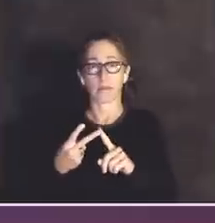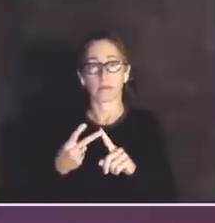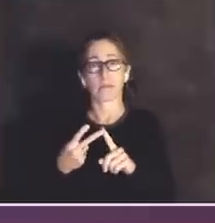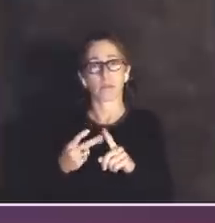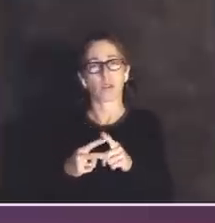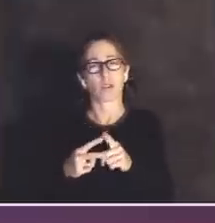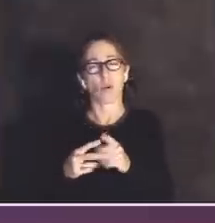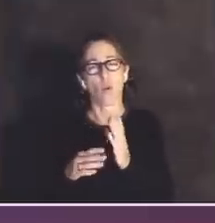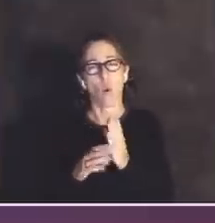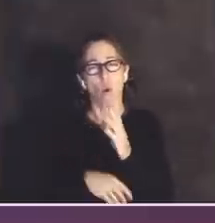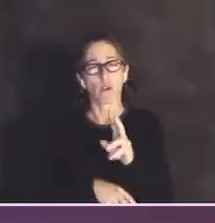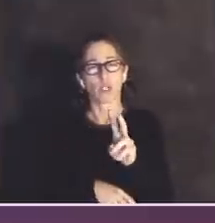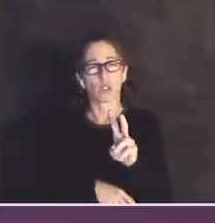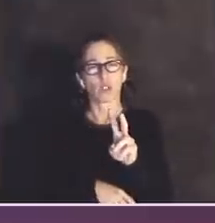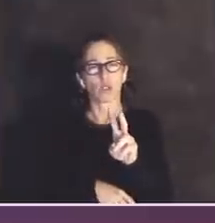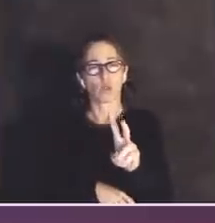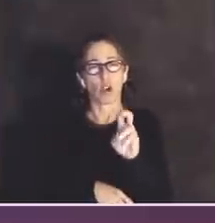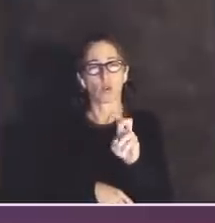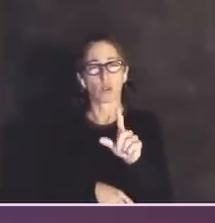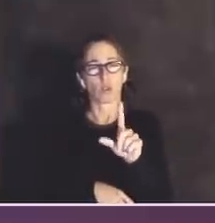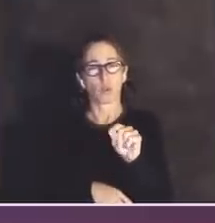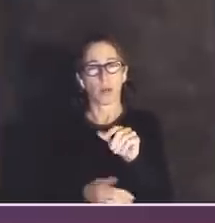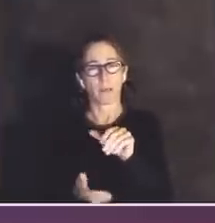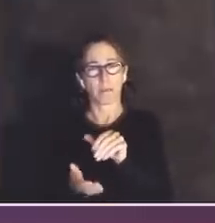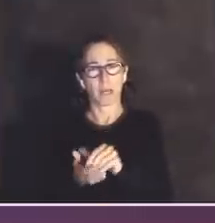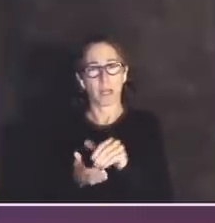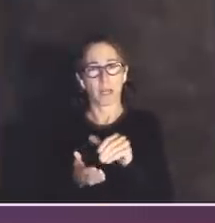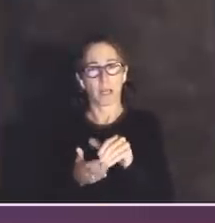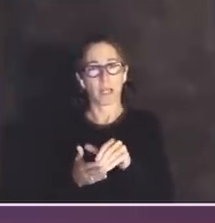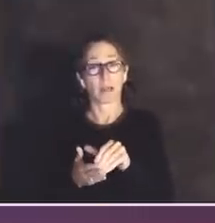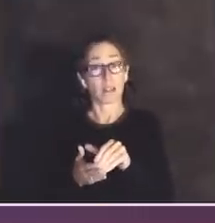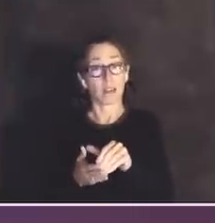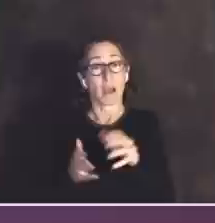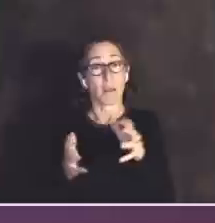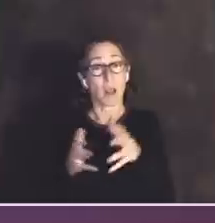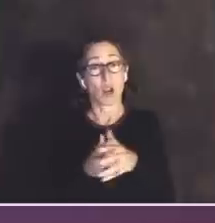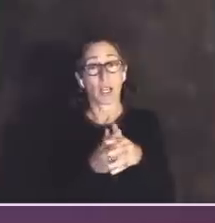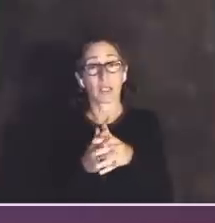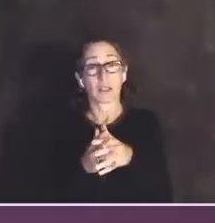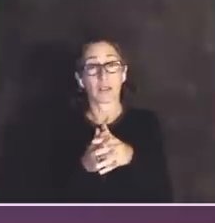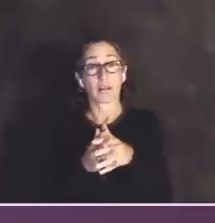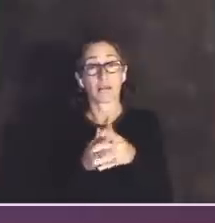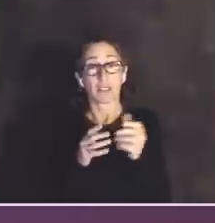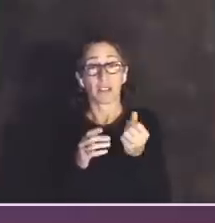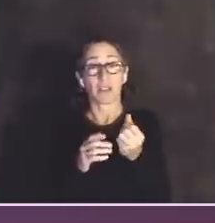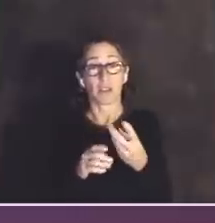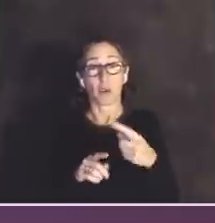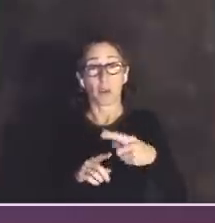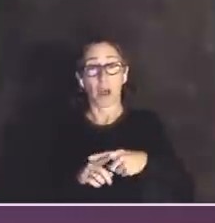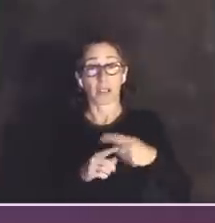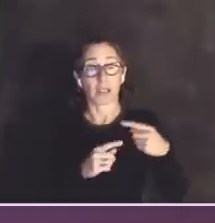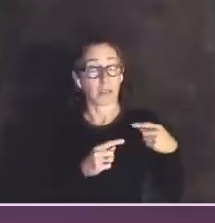220 million Americans who just in the last several months died. You know,